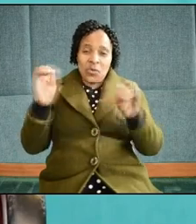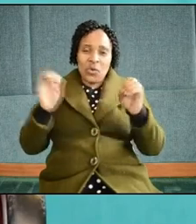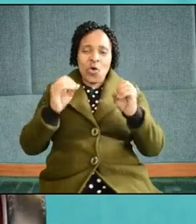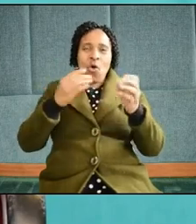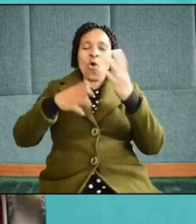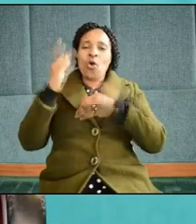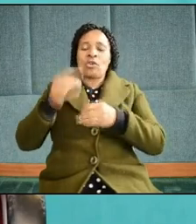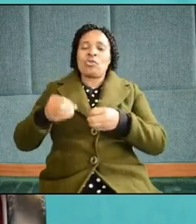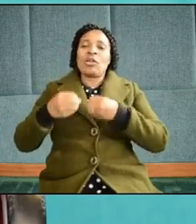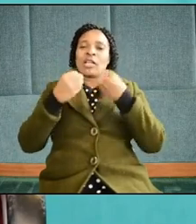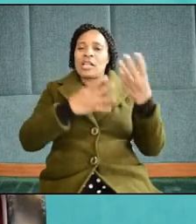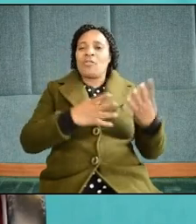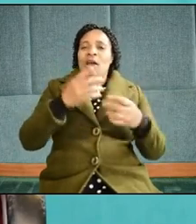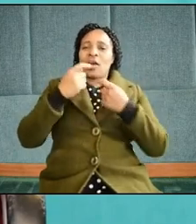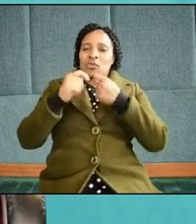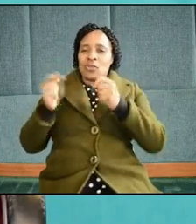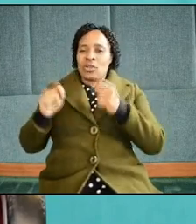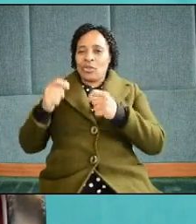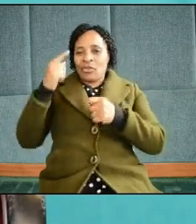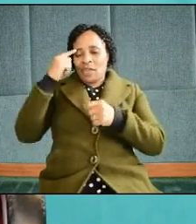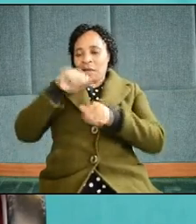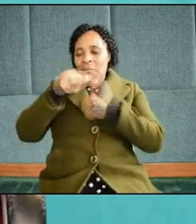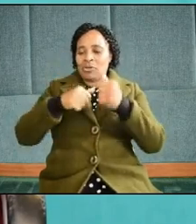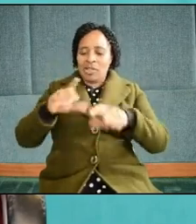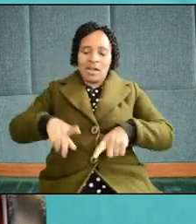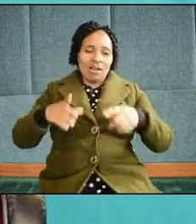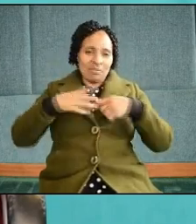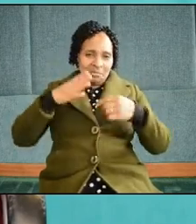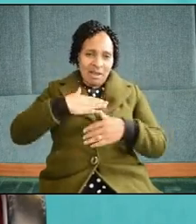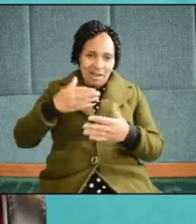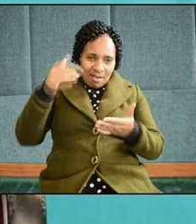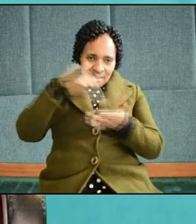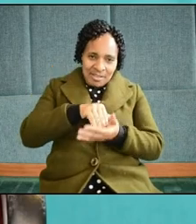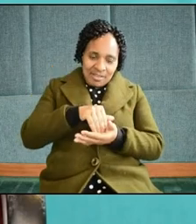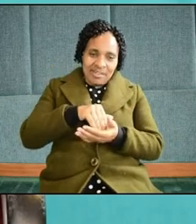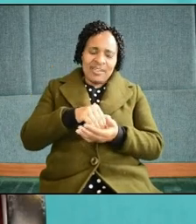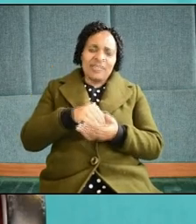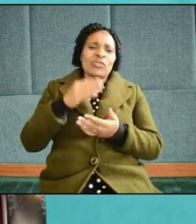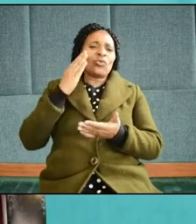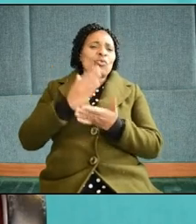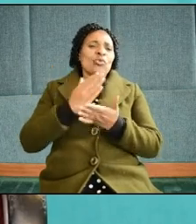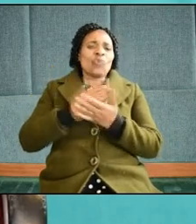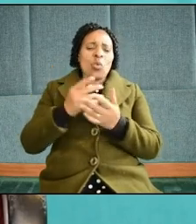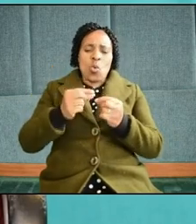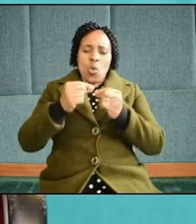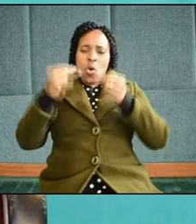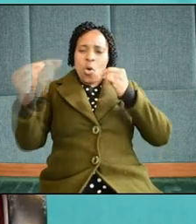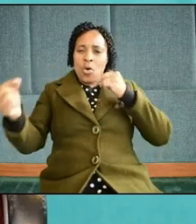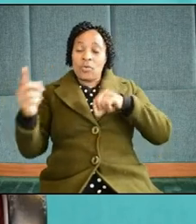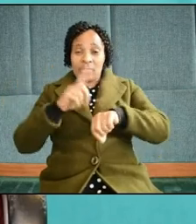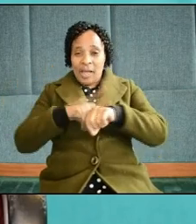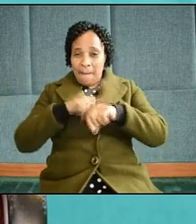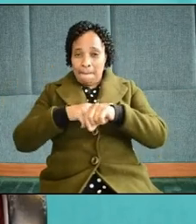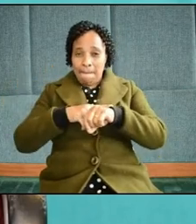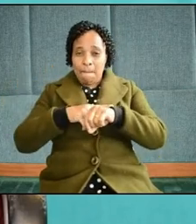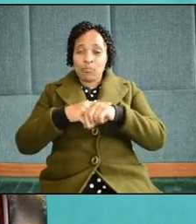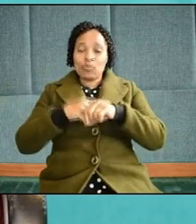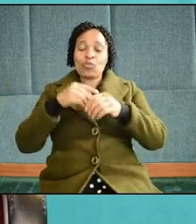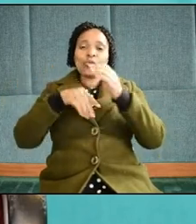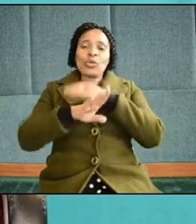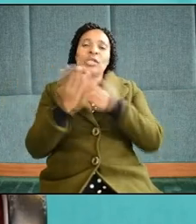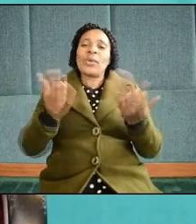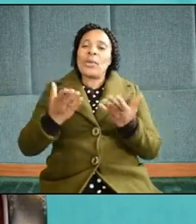them through a test to make them think about their lives again. Mm-hmm. And so it really took them so long for them to get to